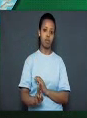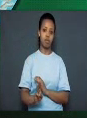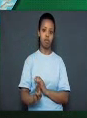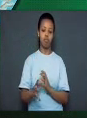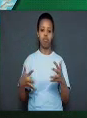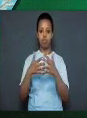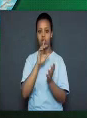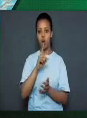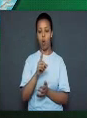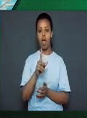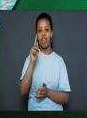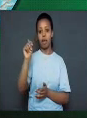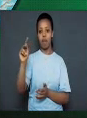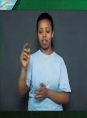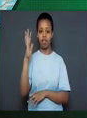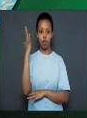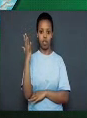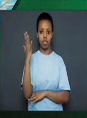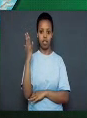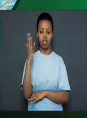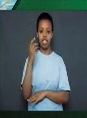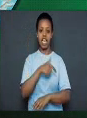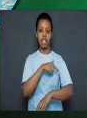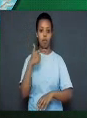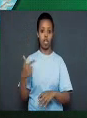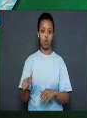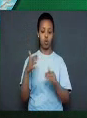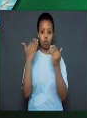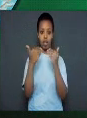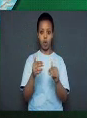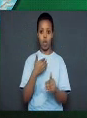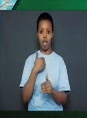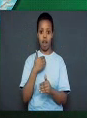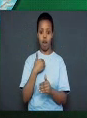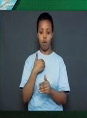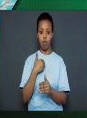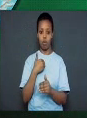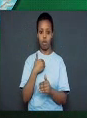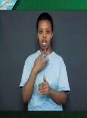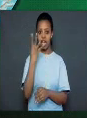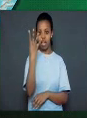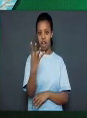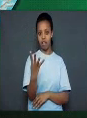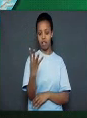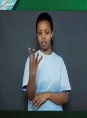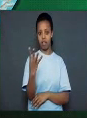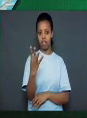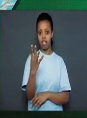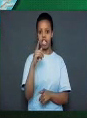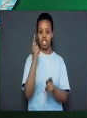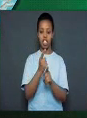Temperate forests have temperature ranges that correlate with 4